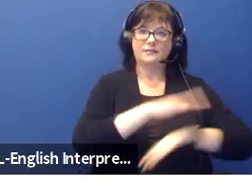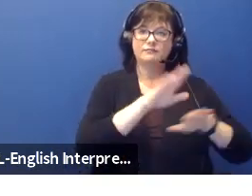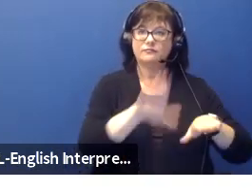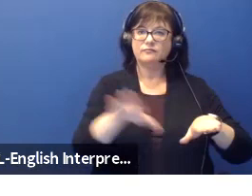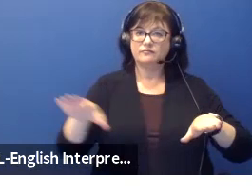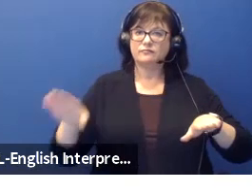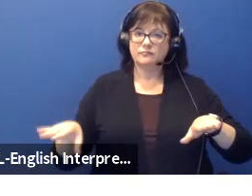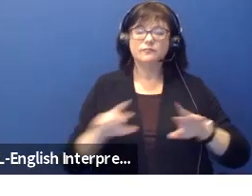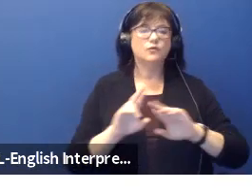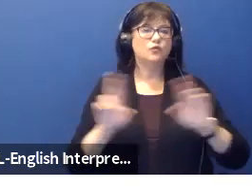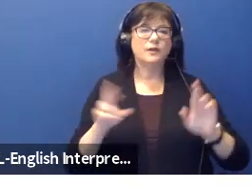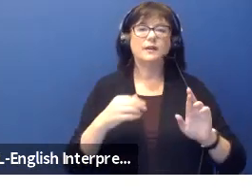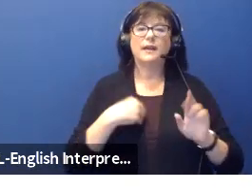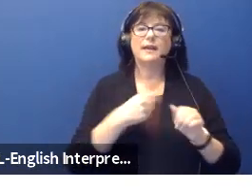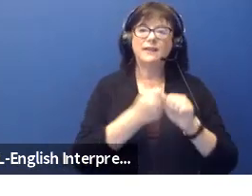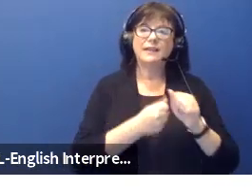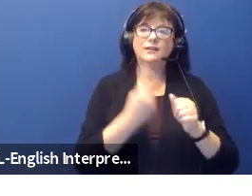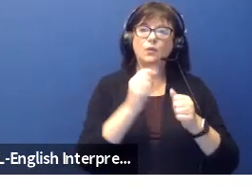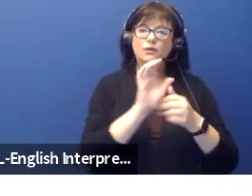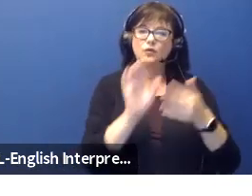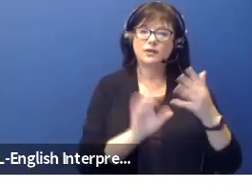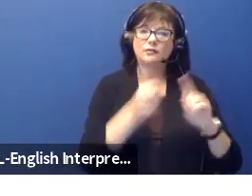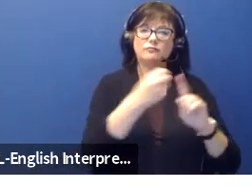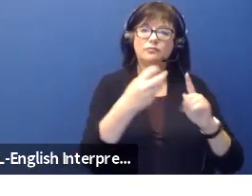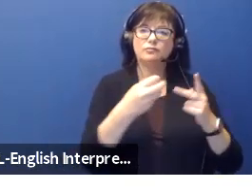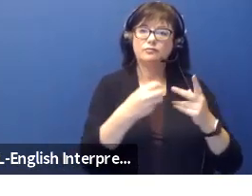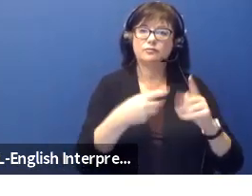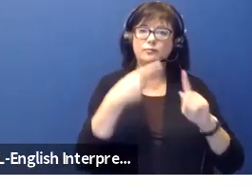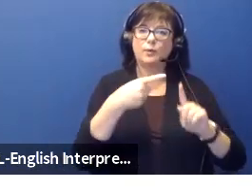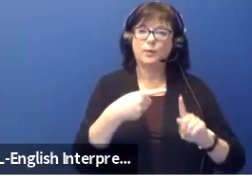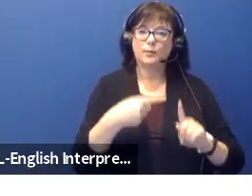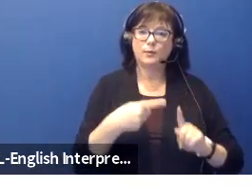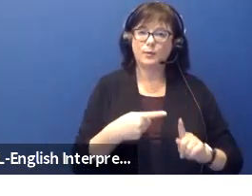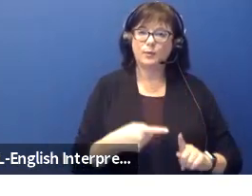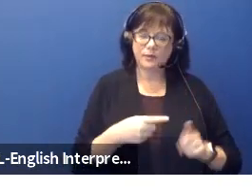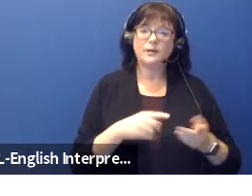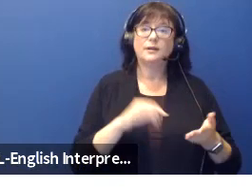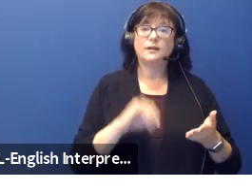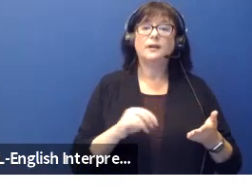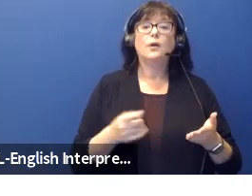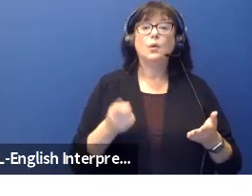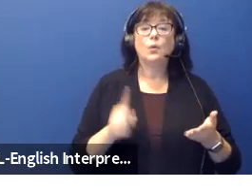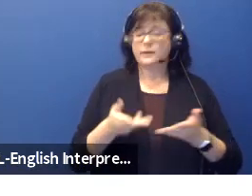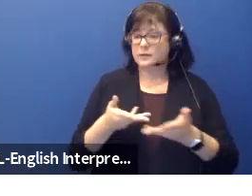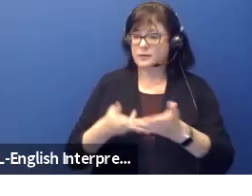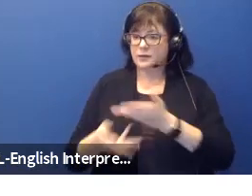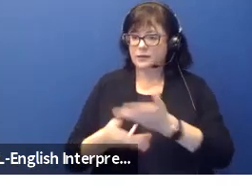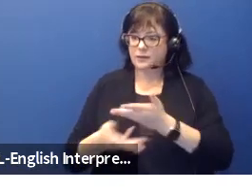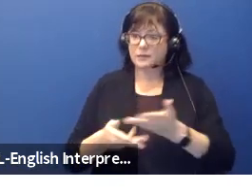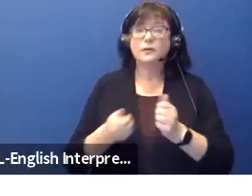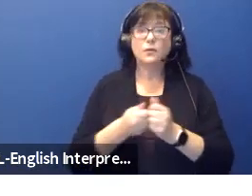criteria so that they're aware and reminded at every point in the learner interaction and data